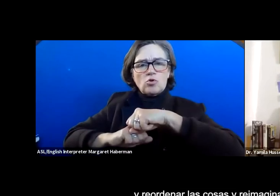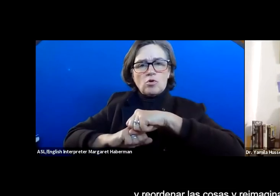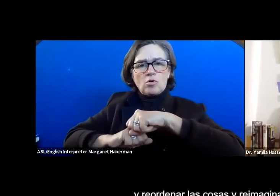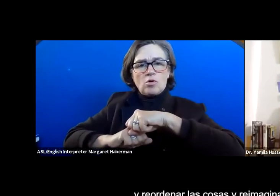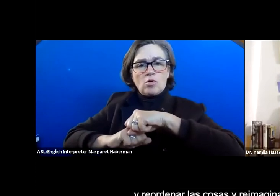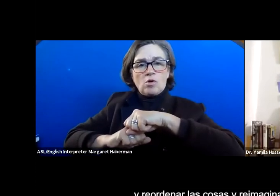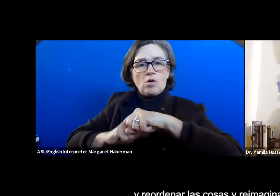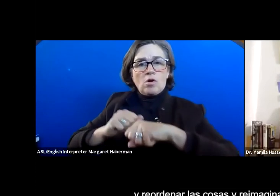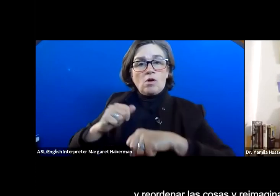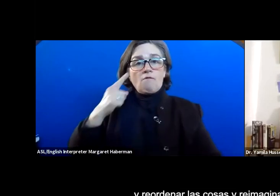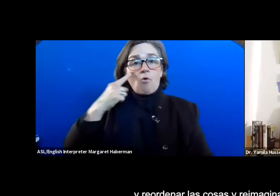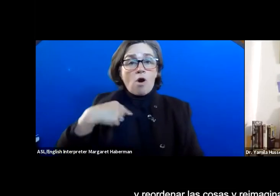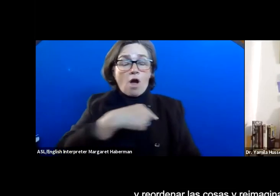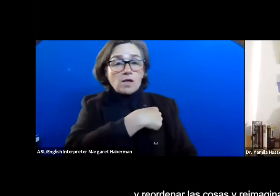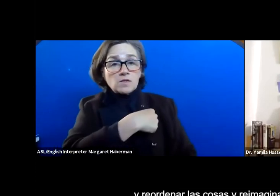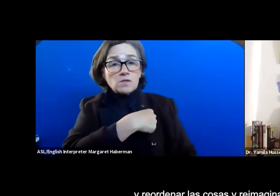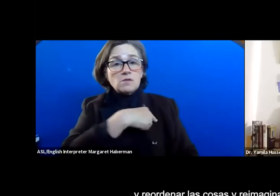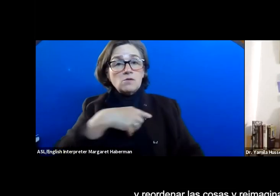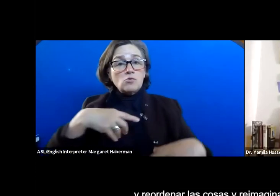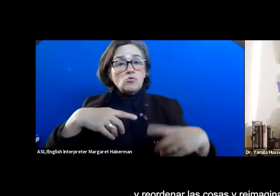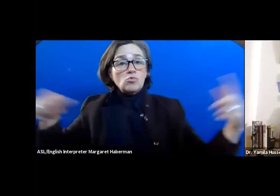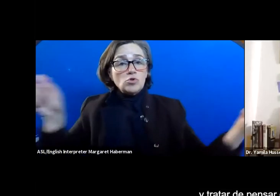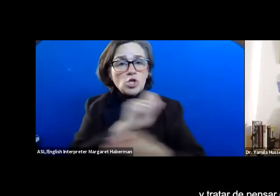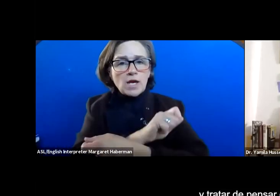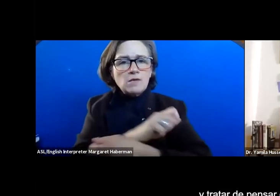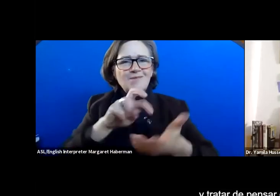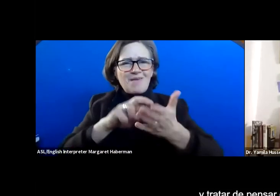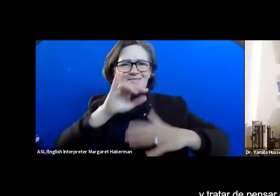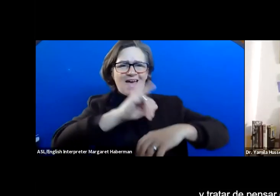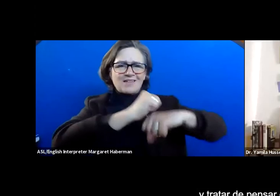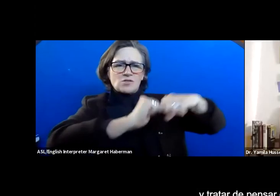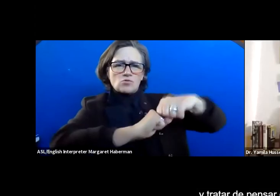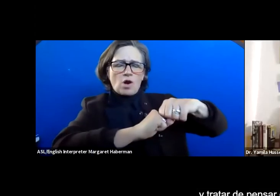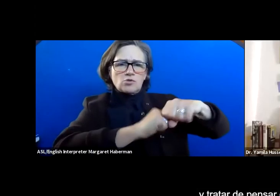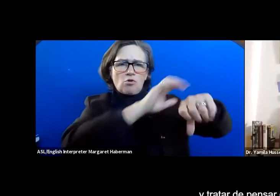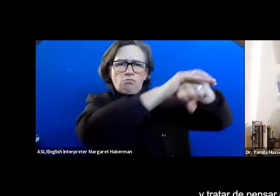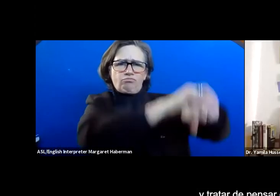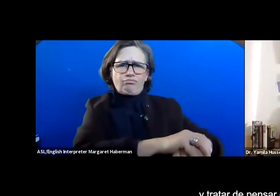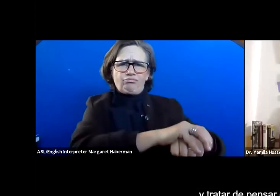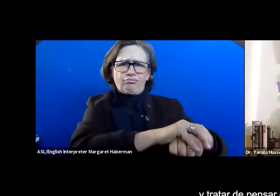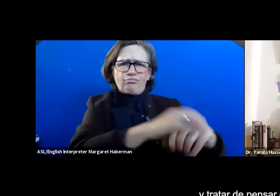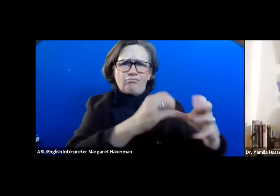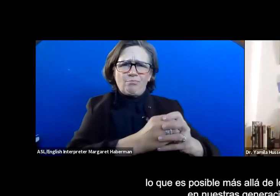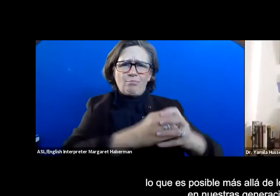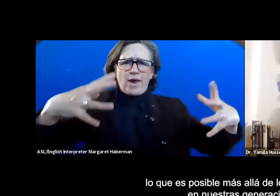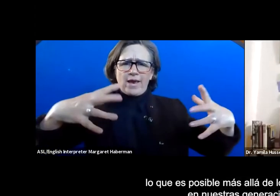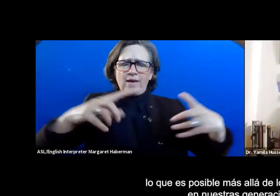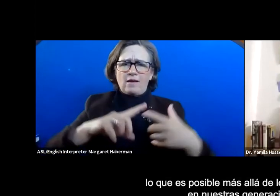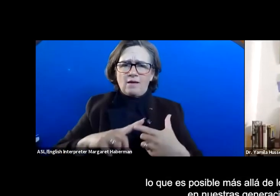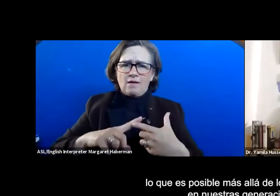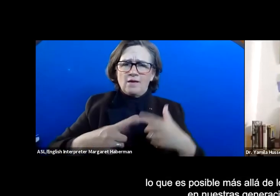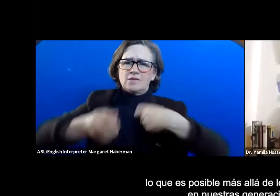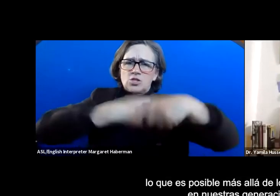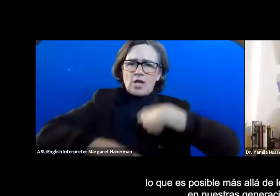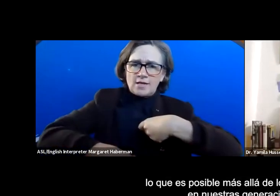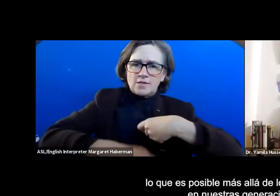things and to reimagine, to reinvent, and to try to think of what is